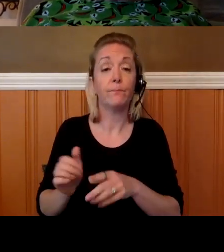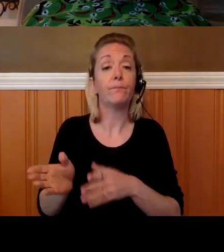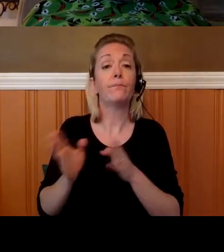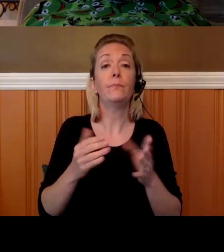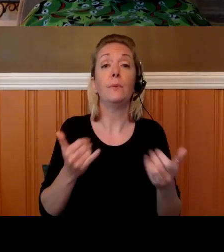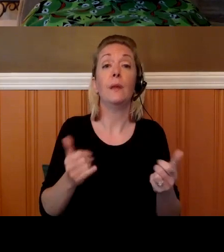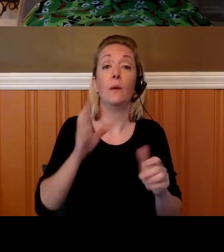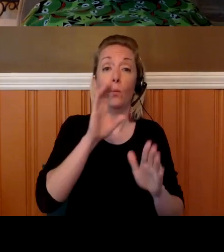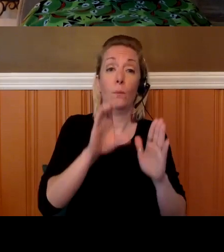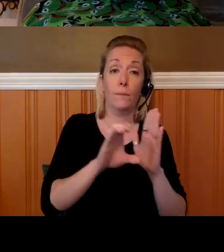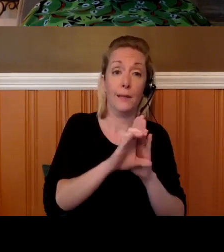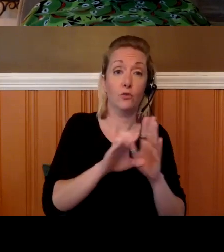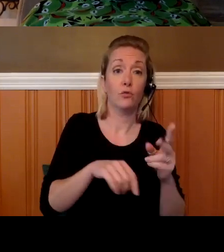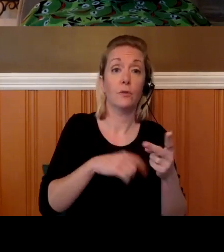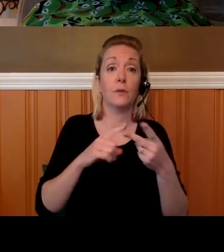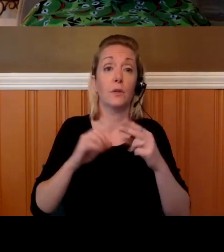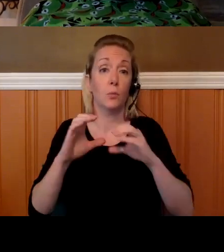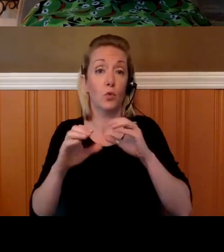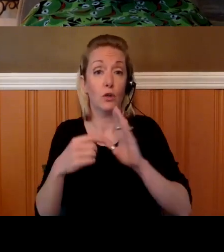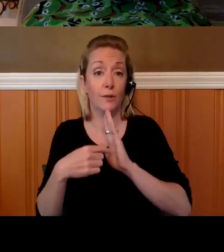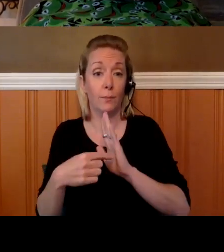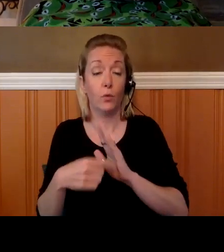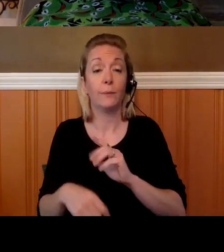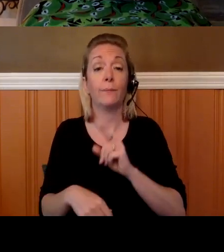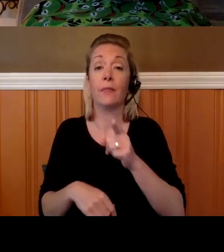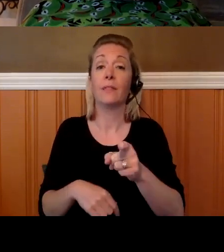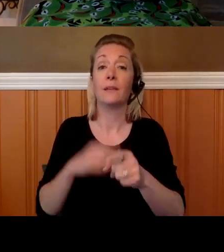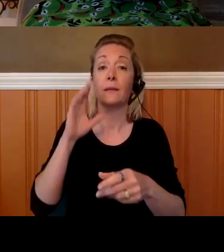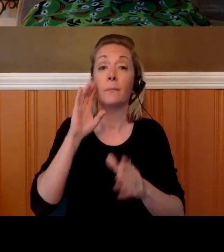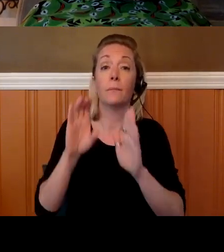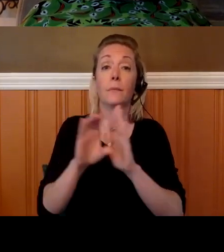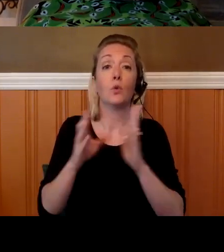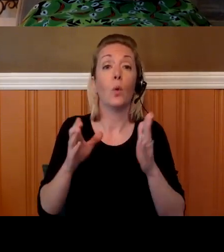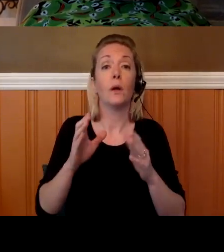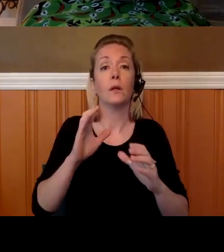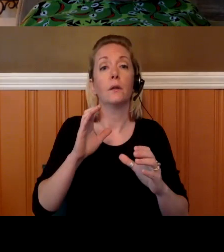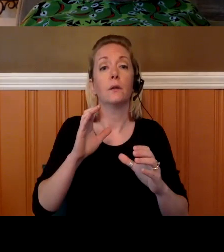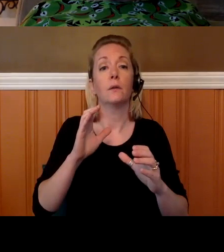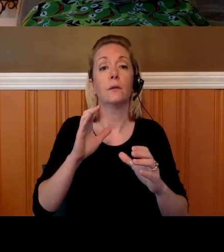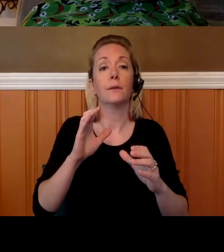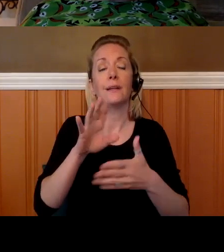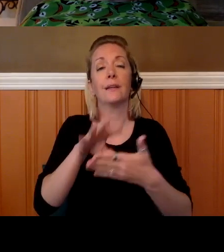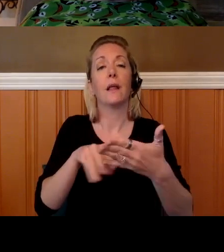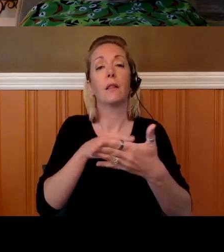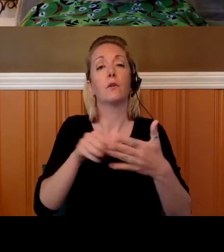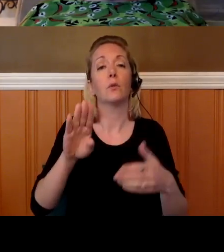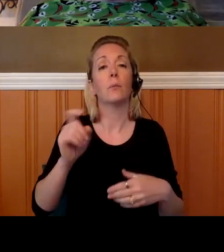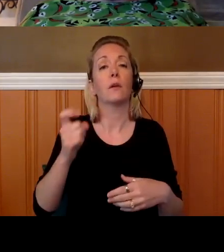This is a calendar box used for a child, and as you see, it's a combination